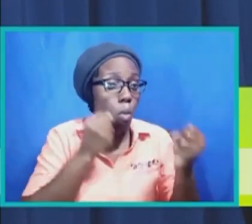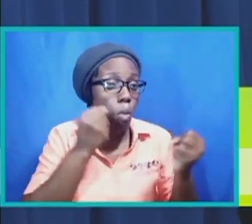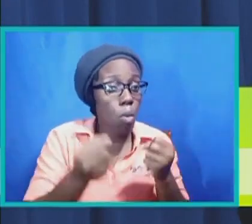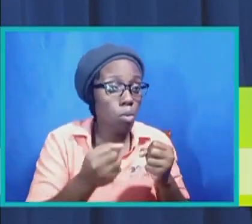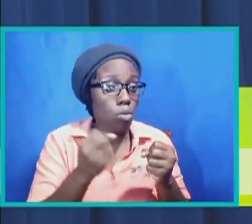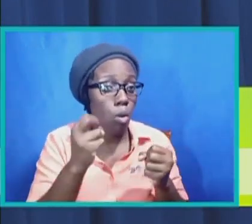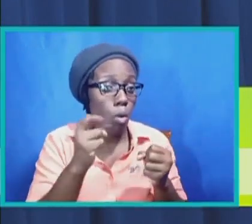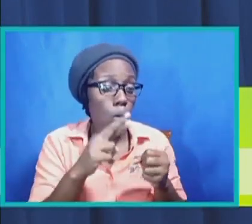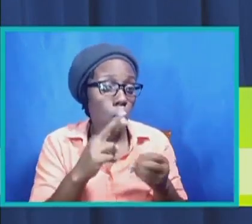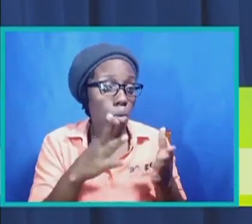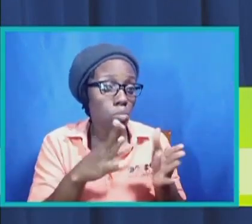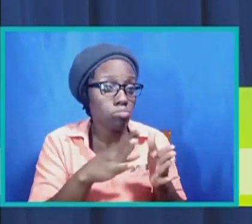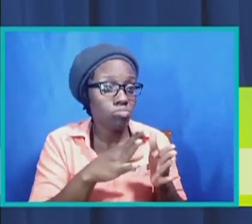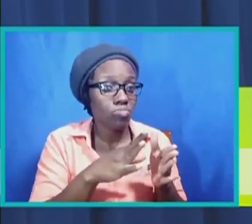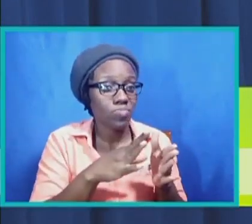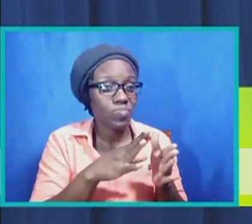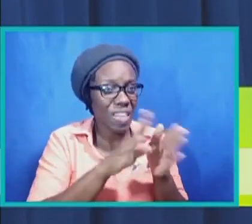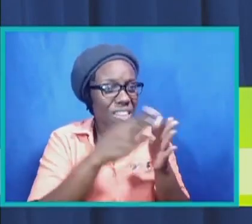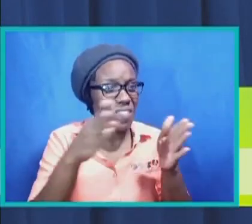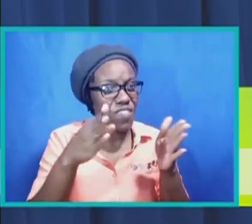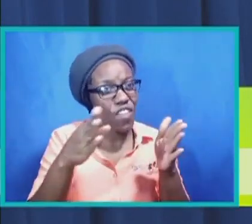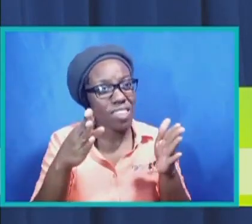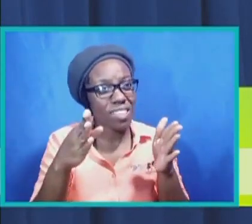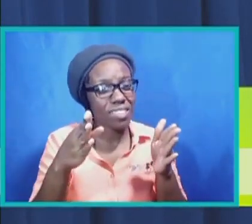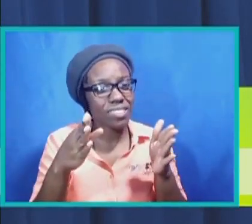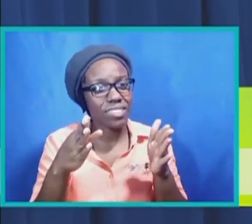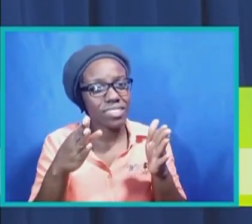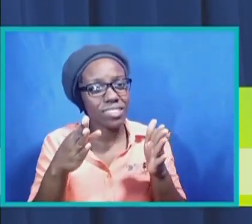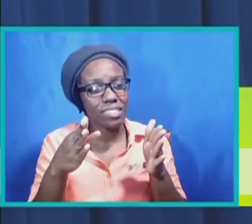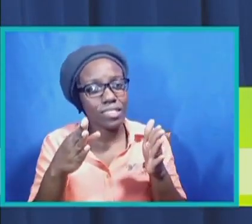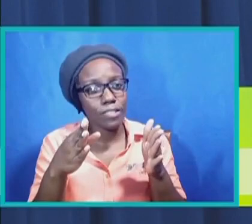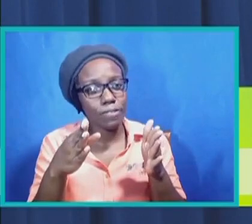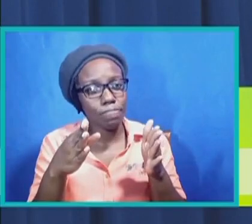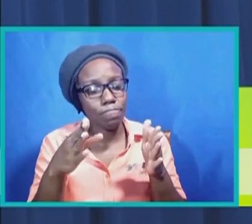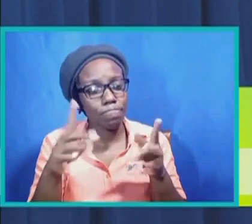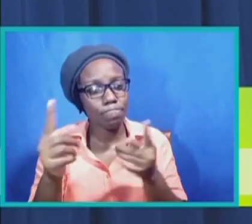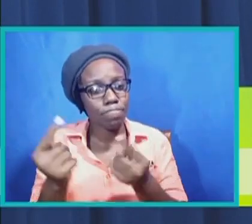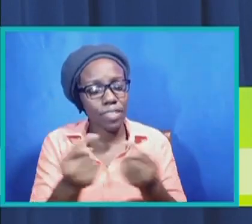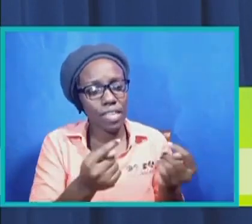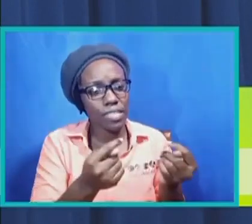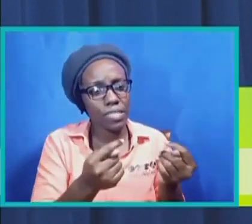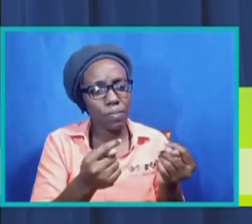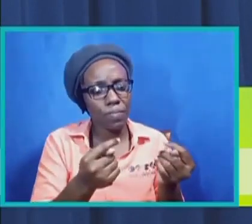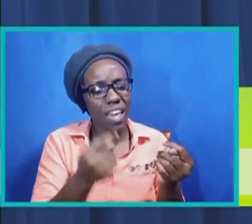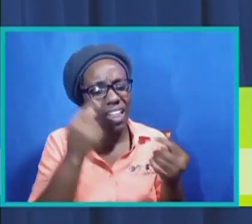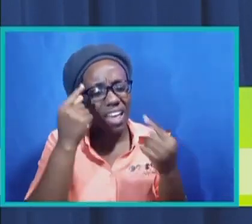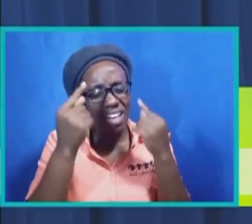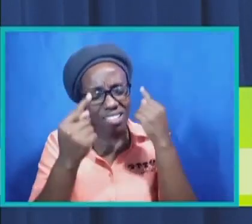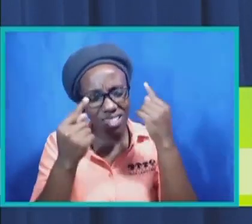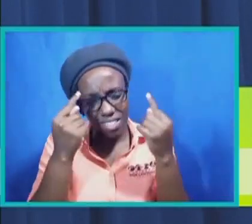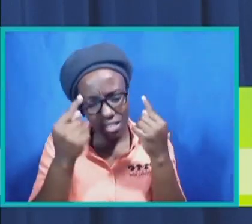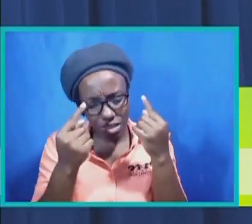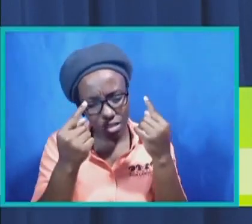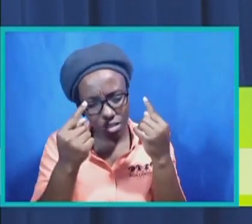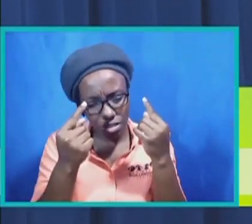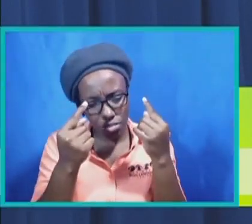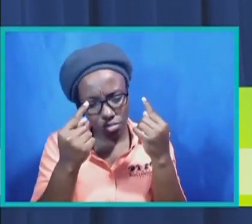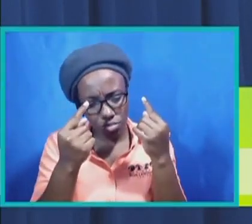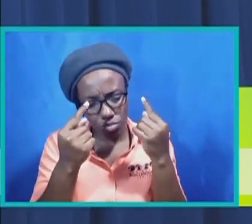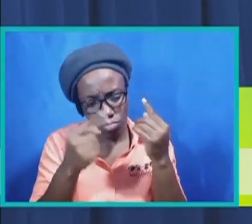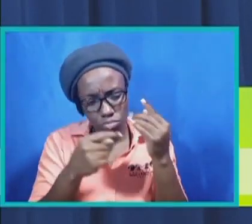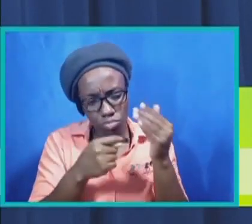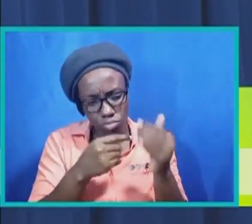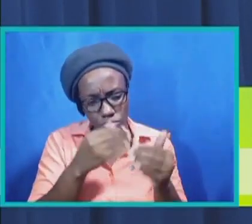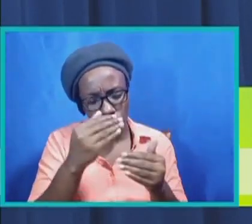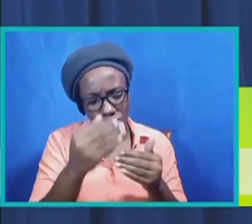whole range of things. And I think somewhere along the line, among educators, we have missed